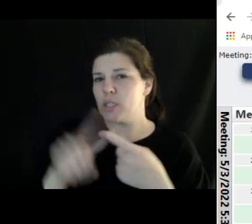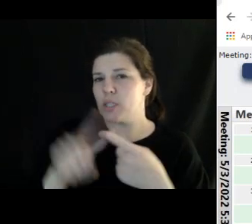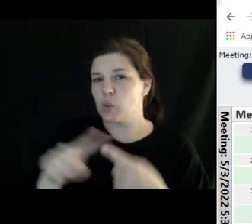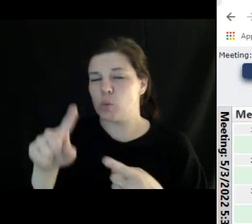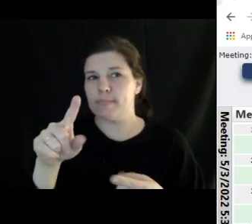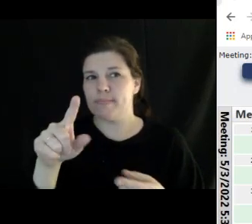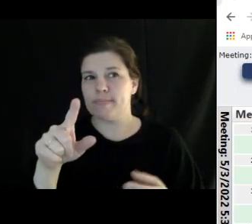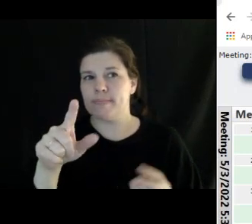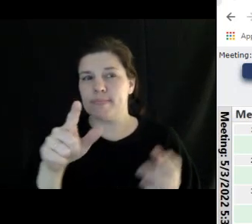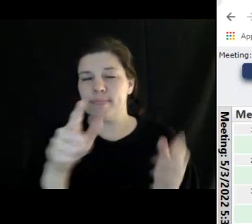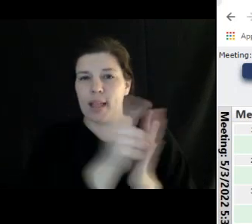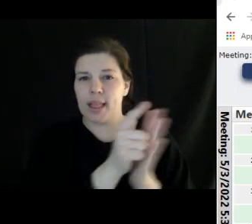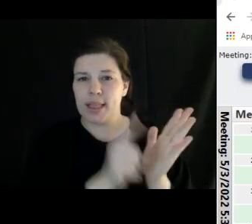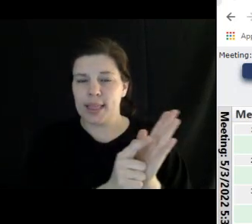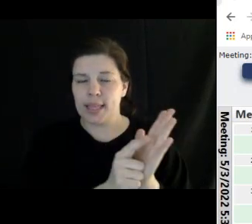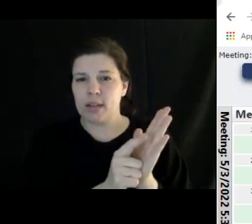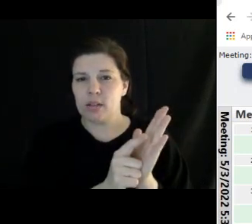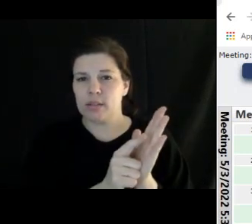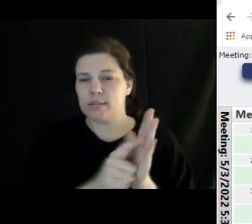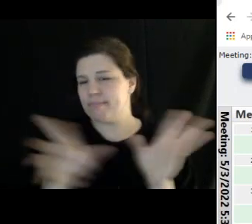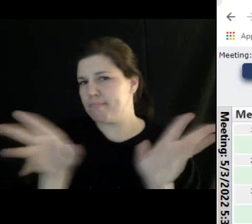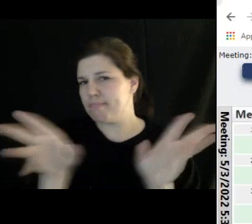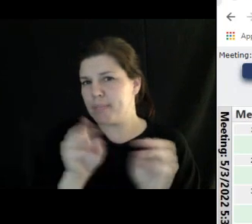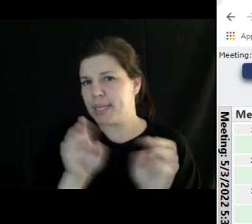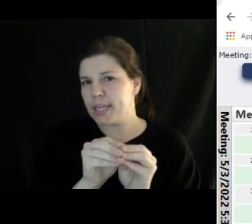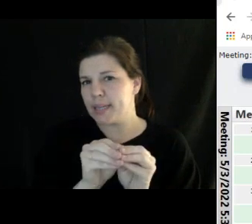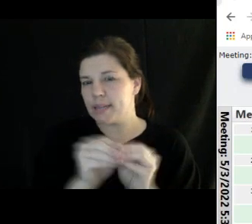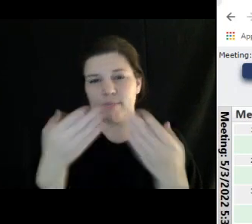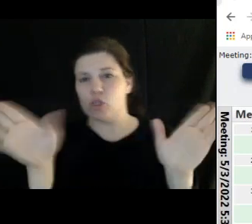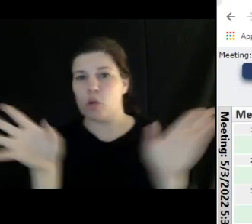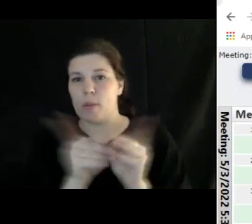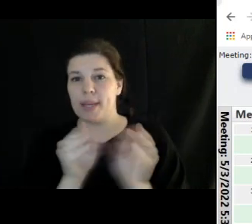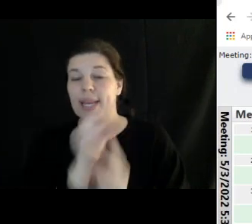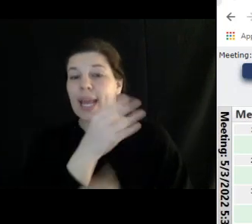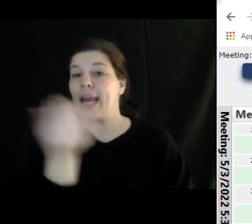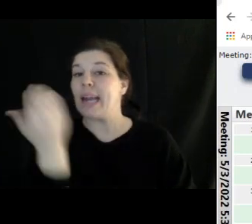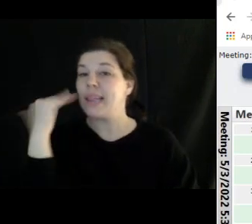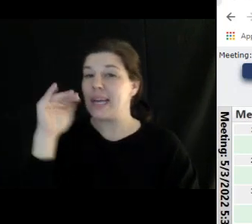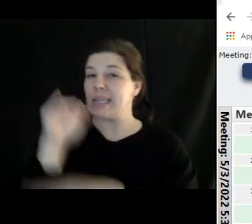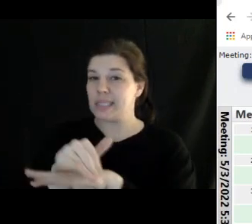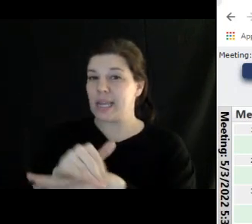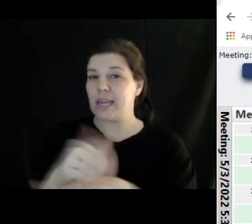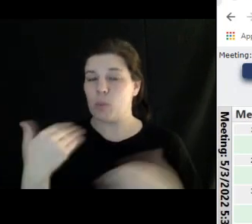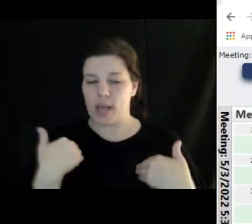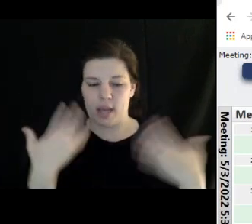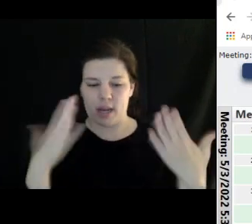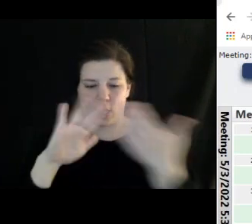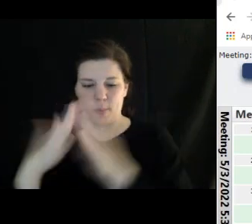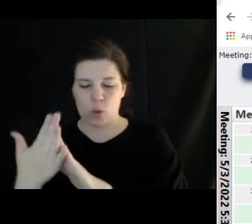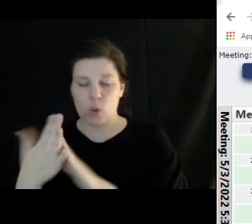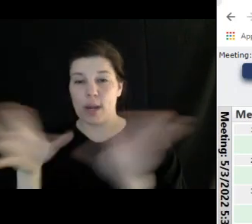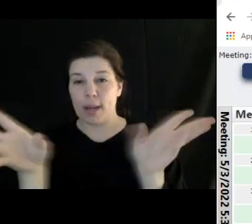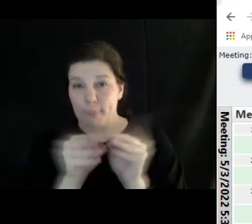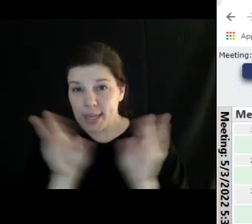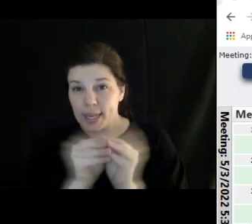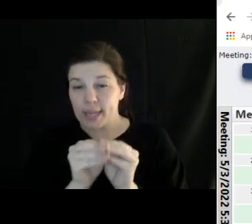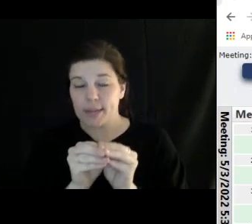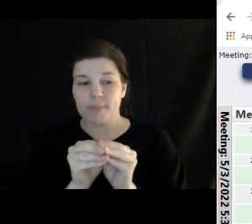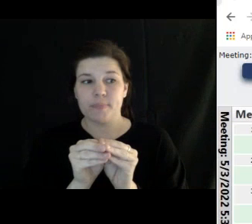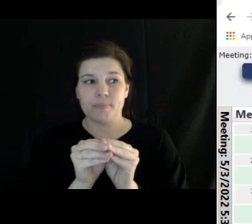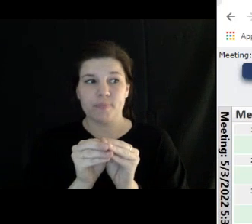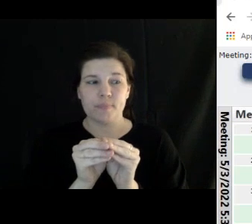Cities meeting, the general meeting. And also last night, there was a community meeting held at the